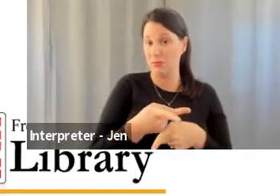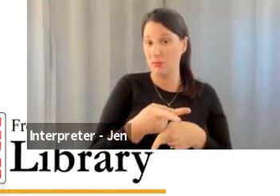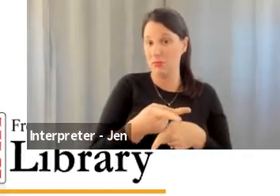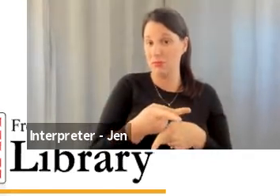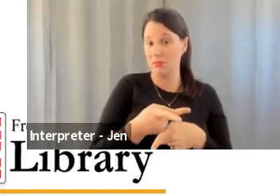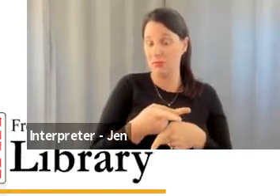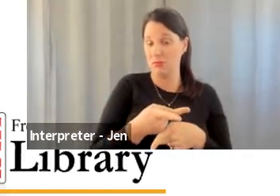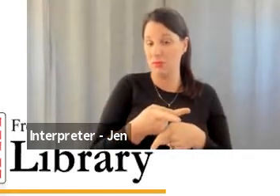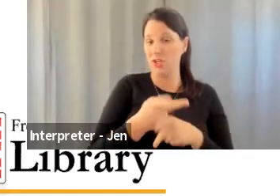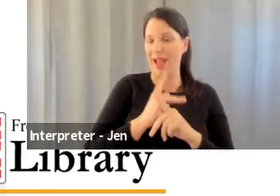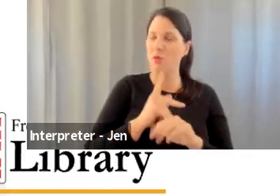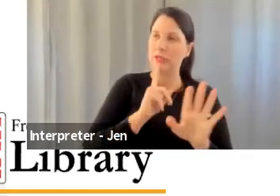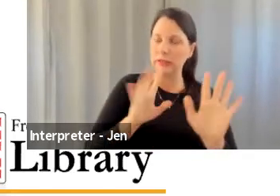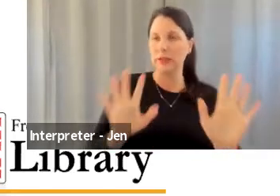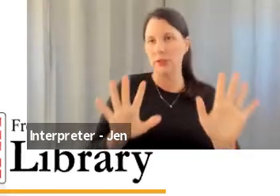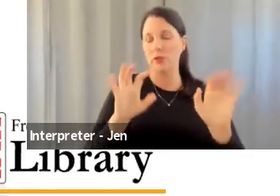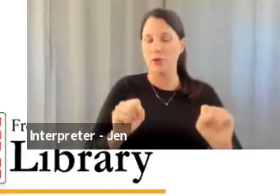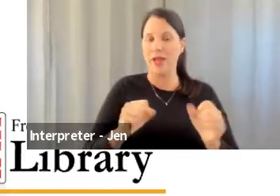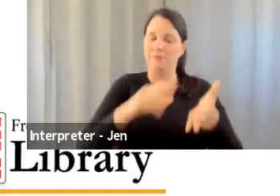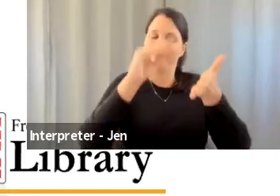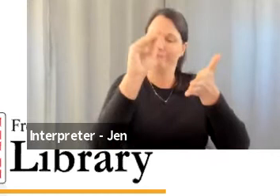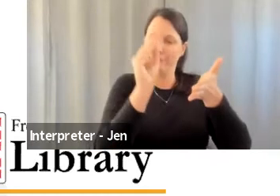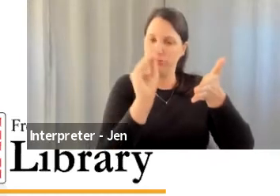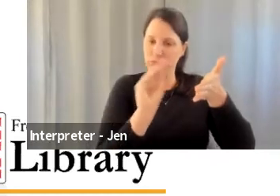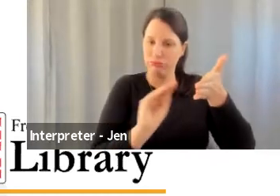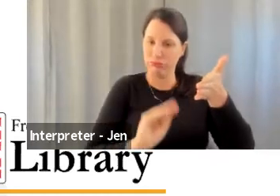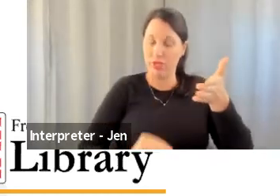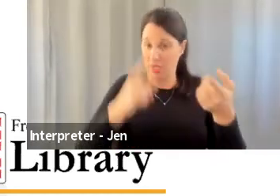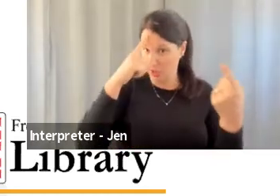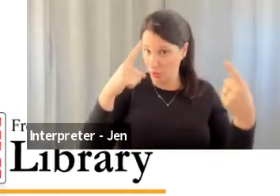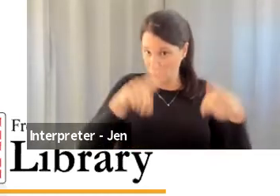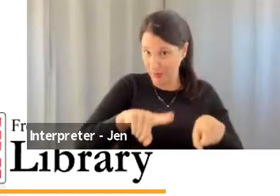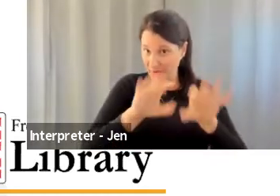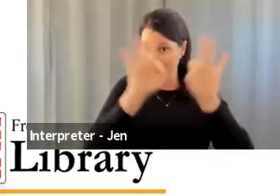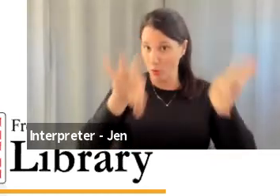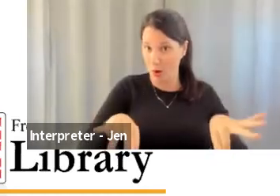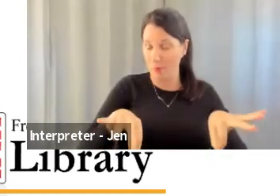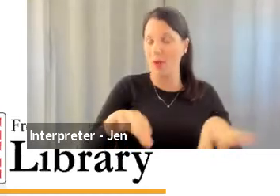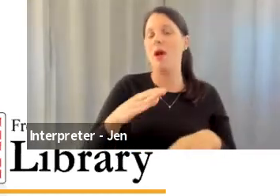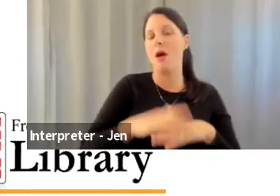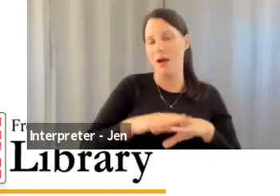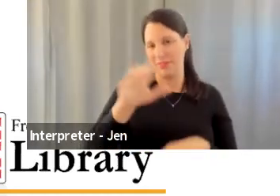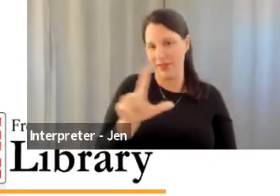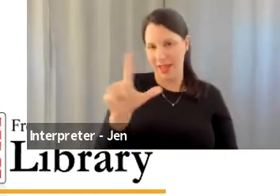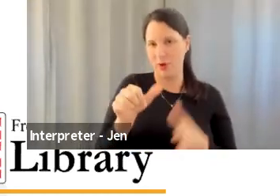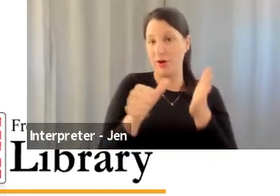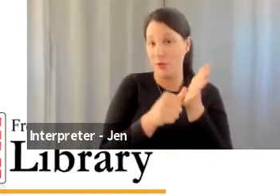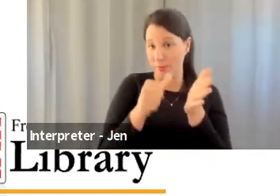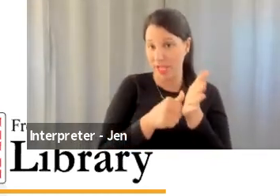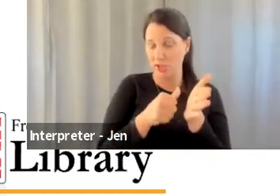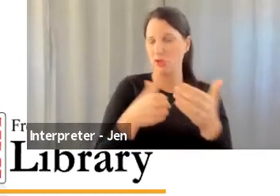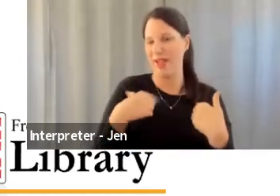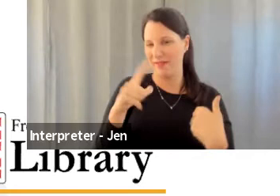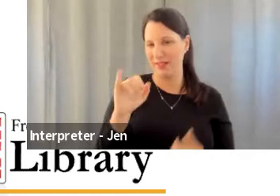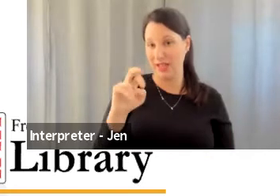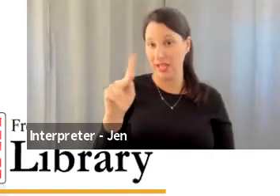complete a agreement form online on our library webpage. So we have a link on our webpage. If you just